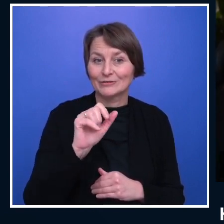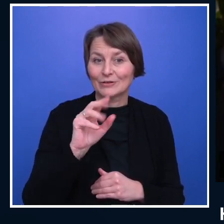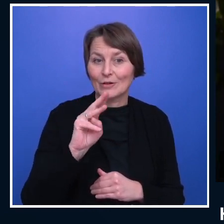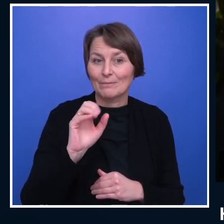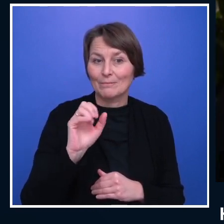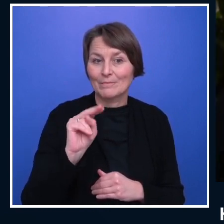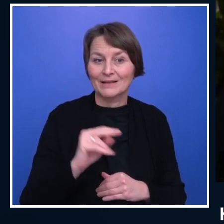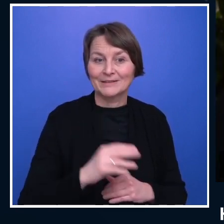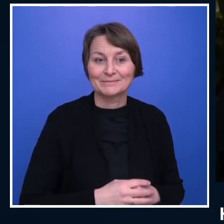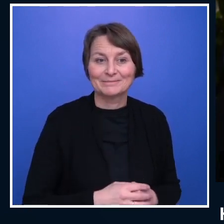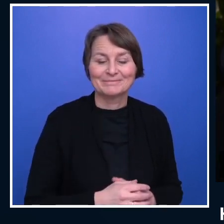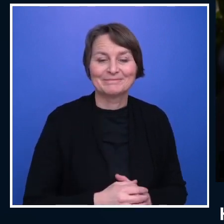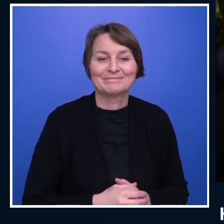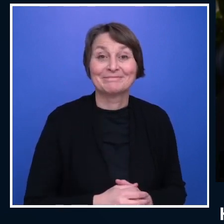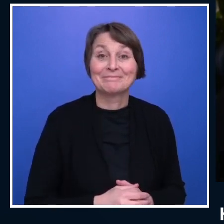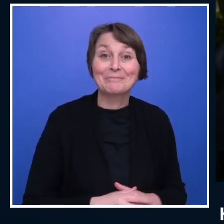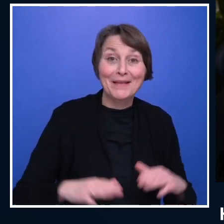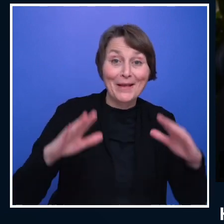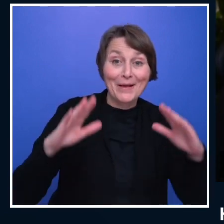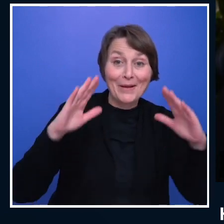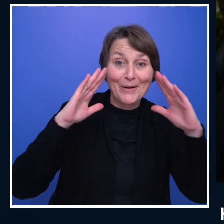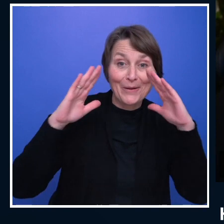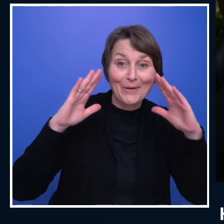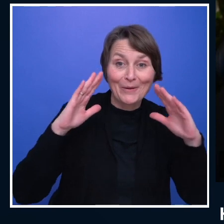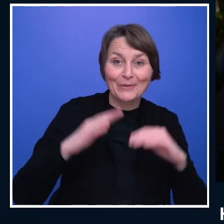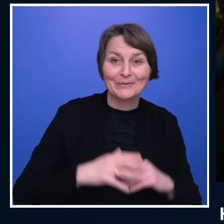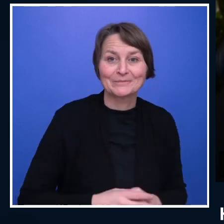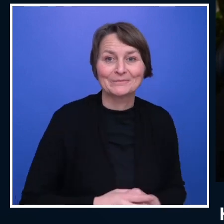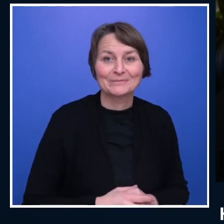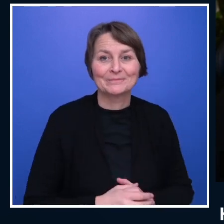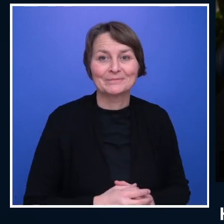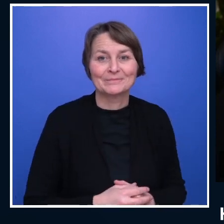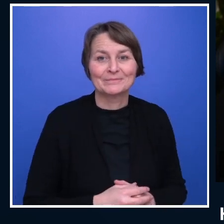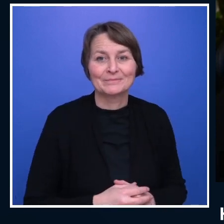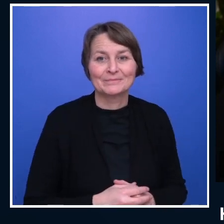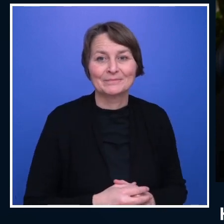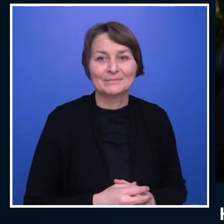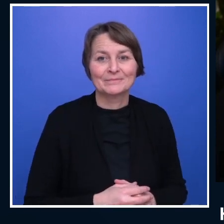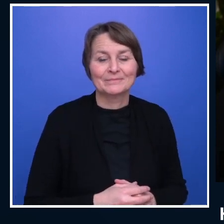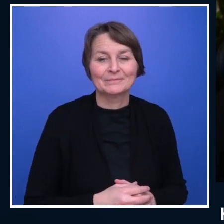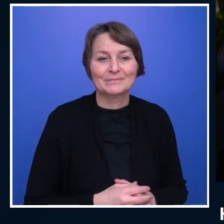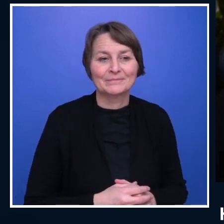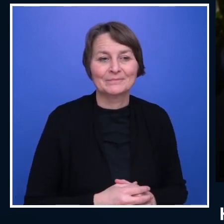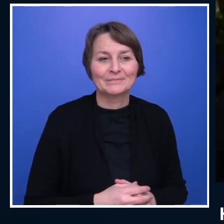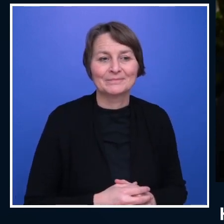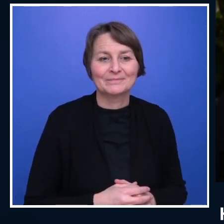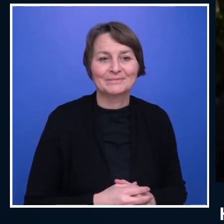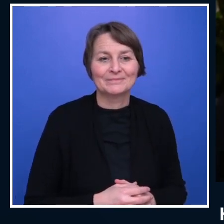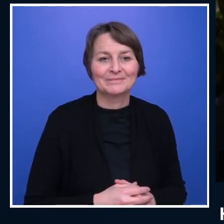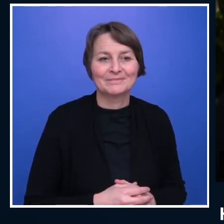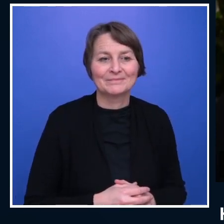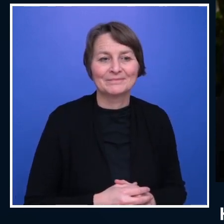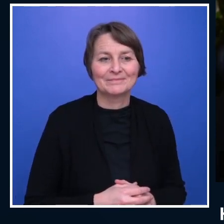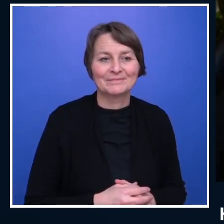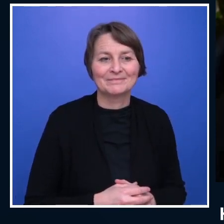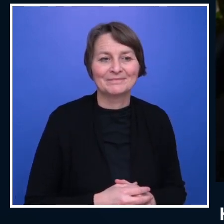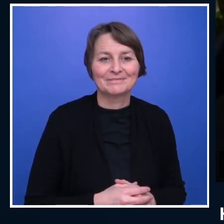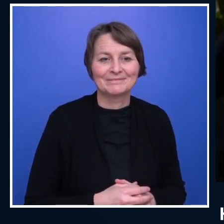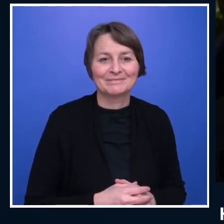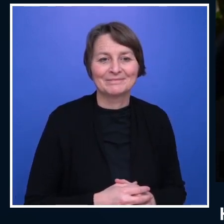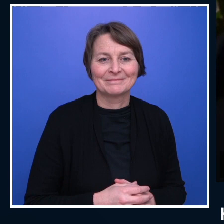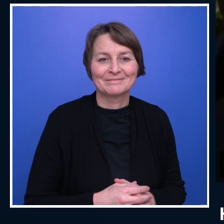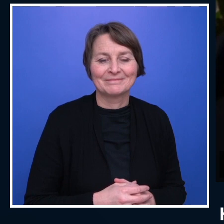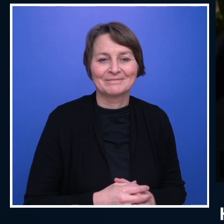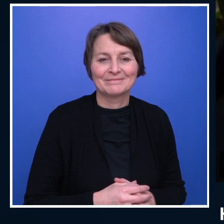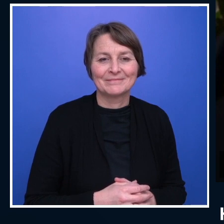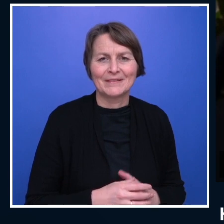Hi again. Hi. Hi. Yes, you're Does in it the sound middle of it okay? right now. I'm trying a new